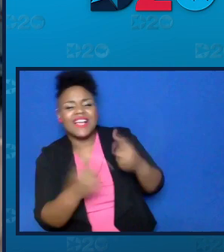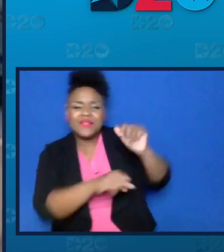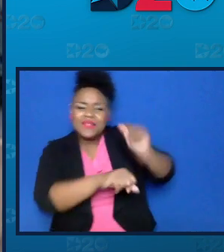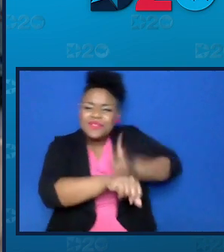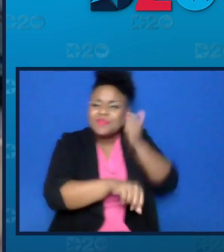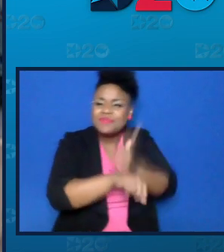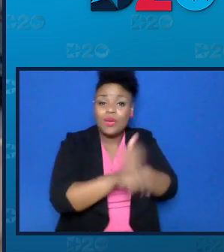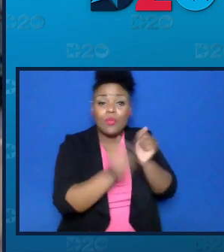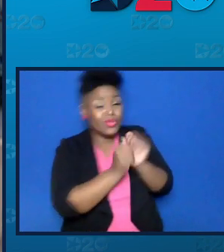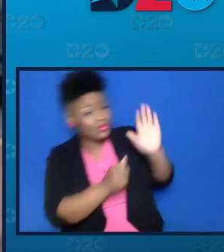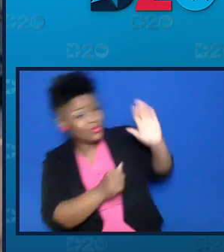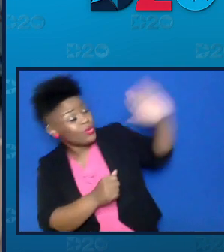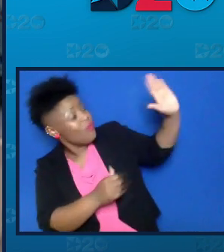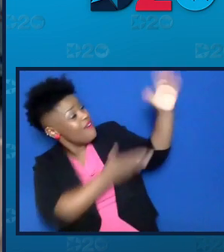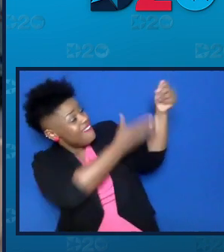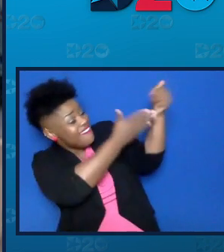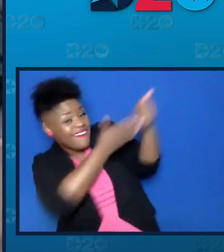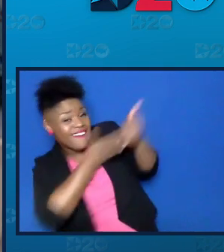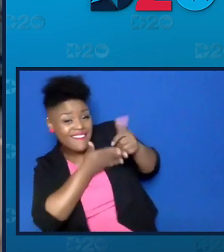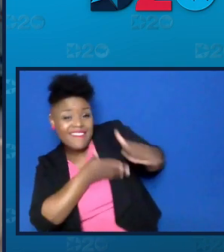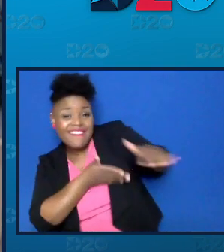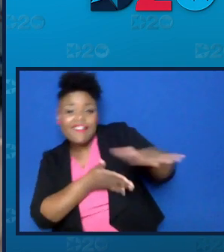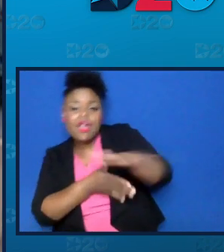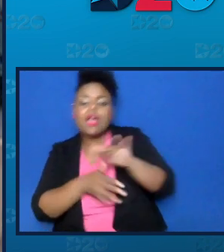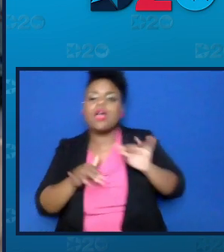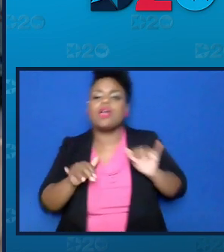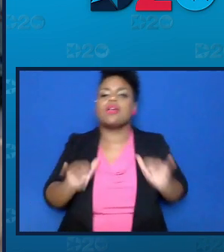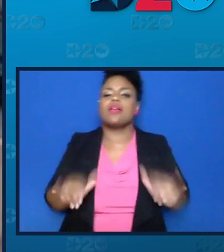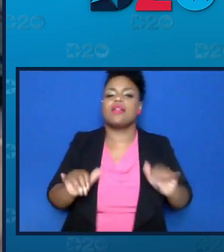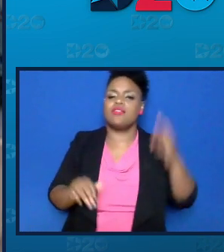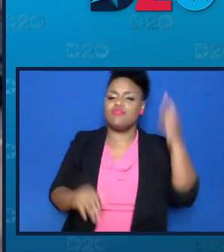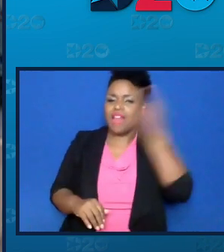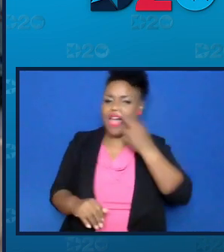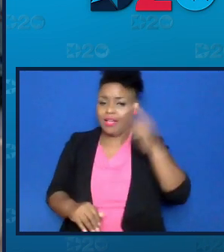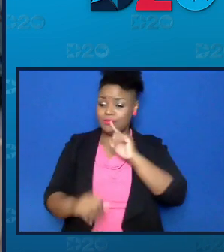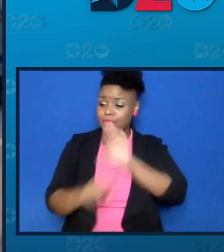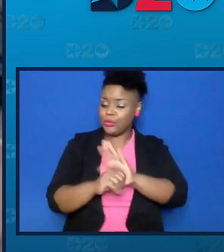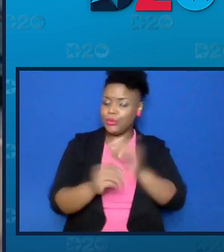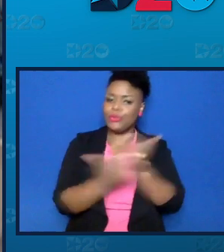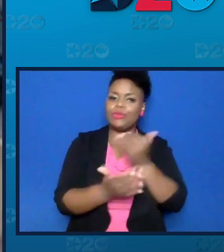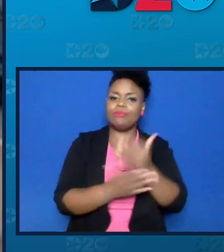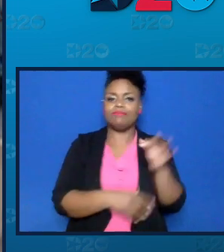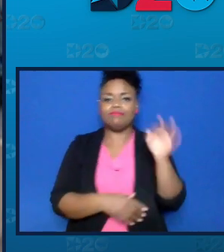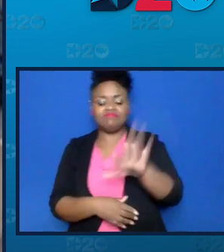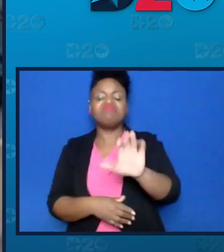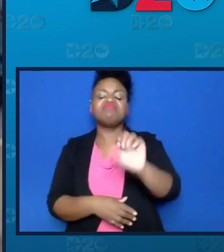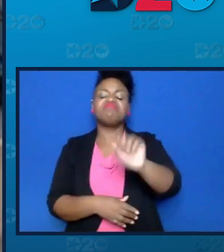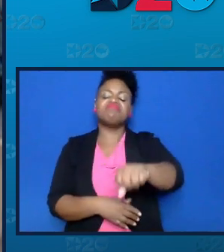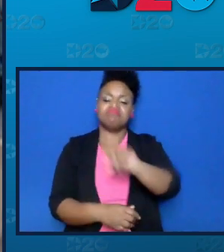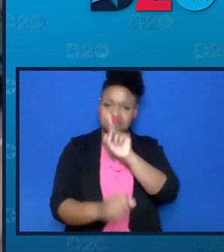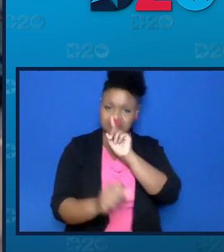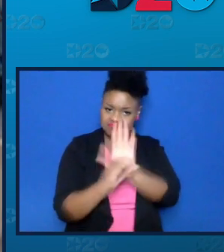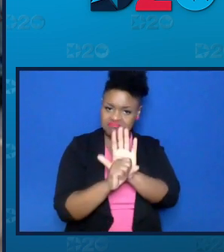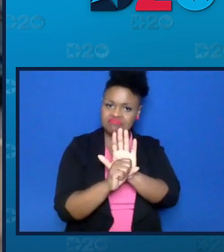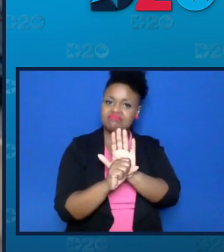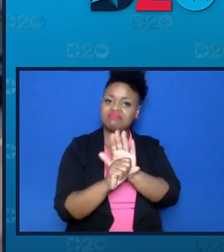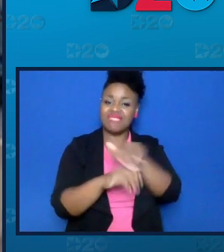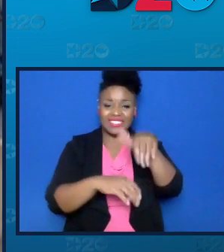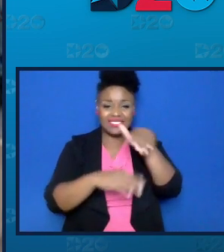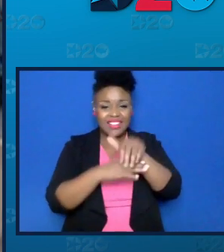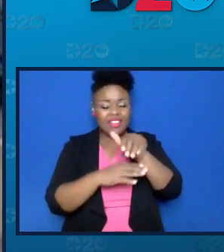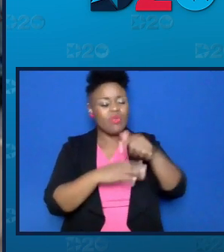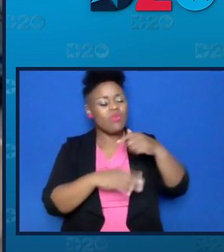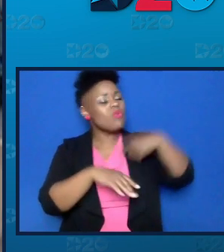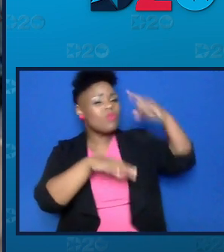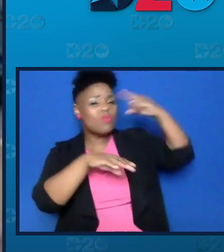help, realize this new promise that we affirm tonight. And so, with profound hope, let